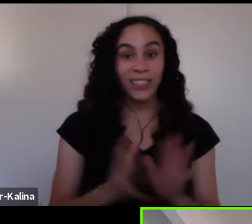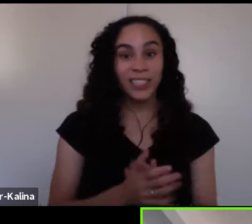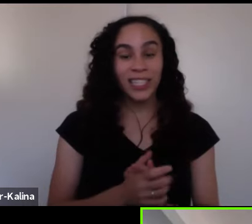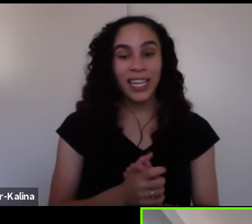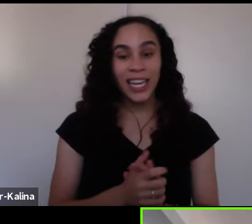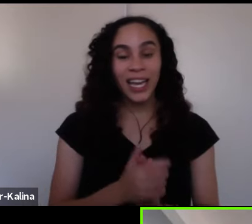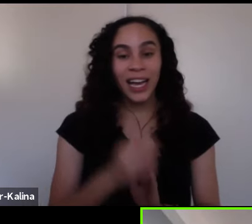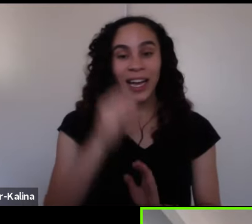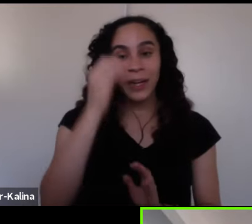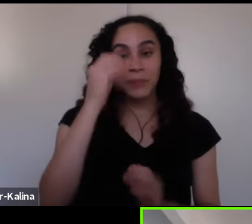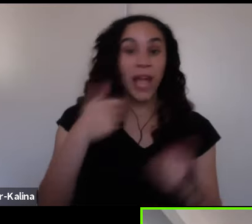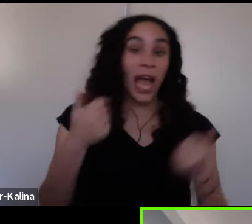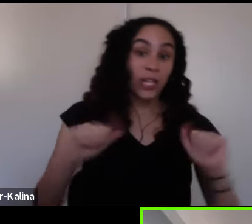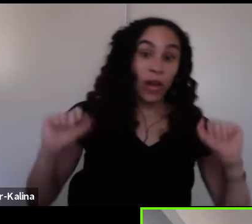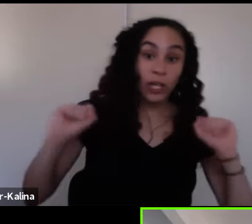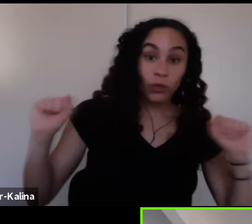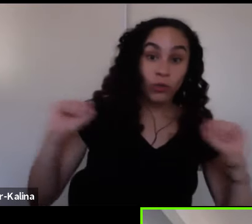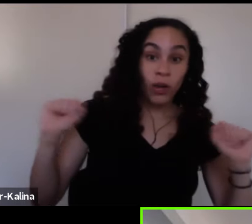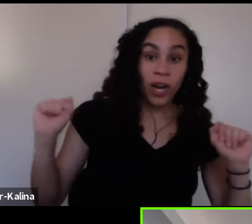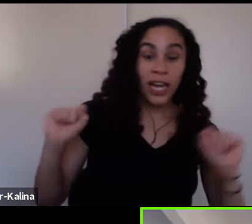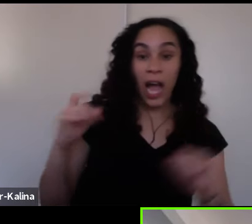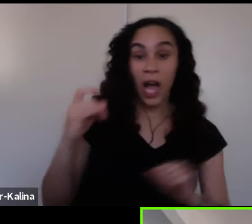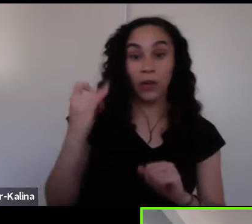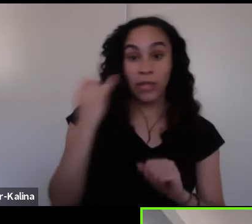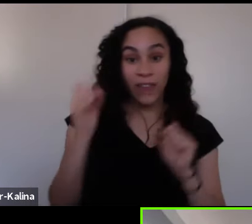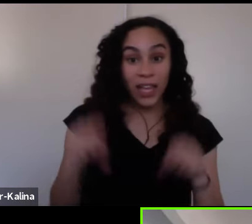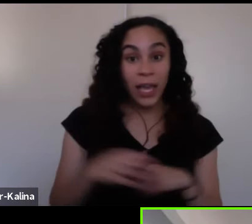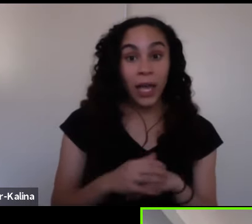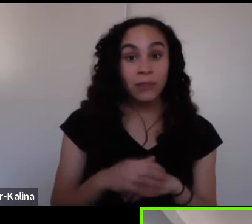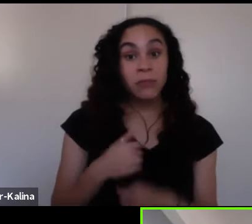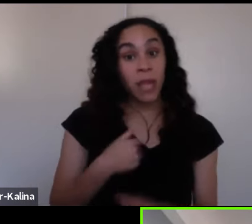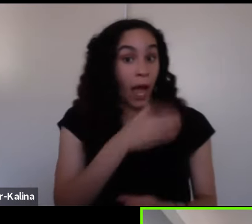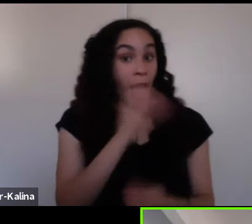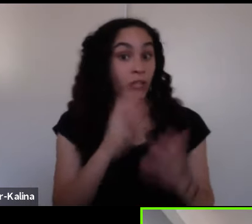I try to work out when I can. I drink a lot of wine.